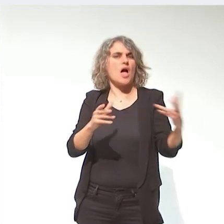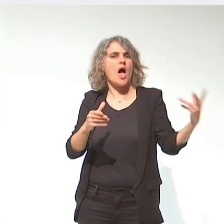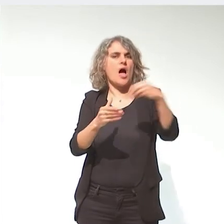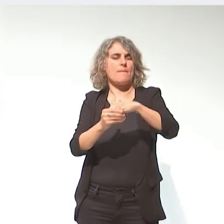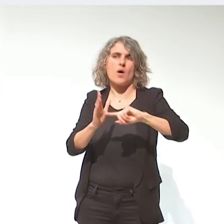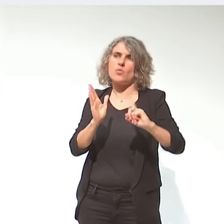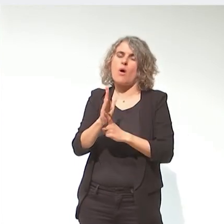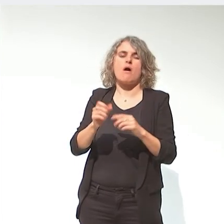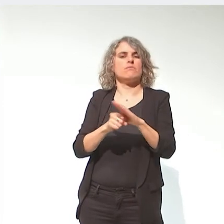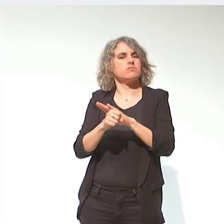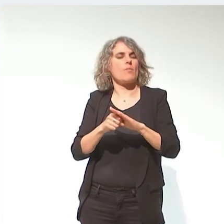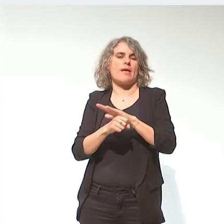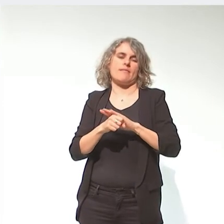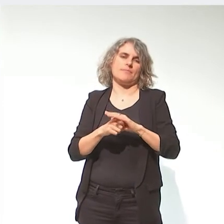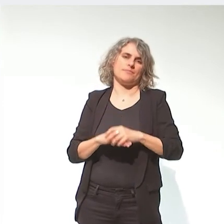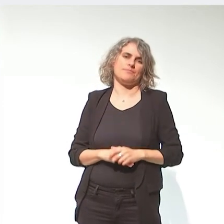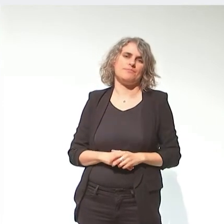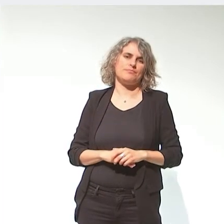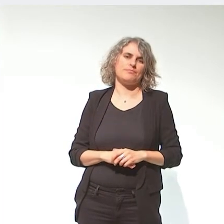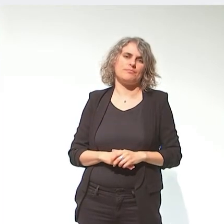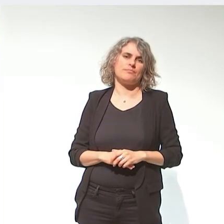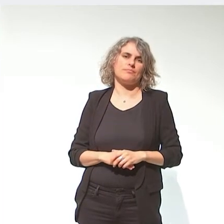who builds the society.